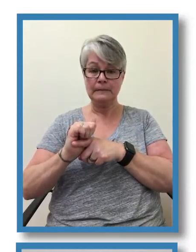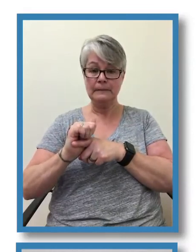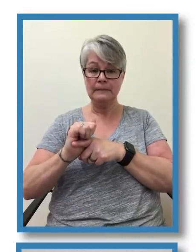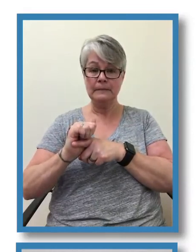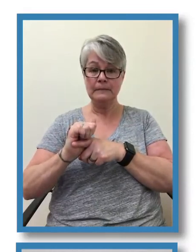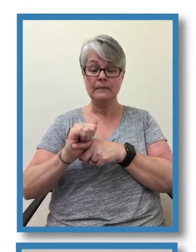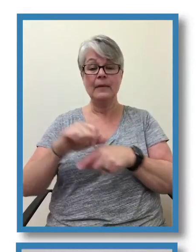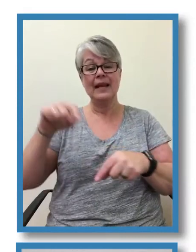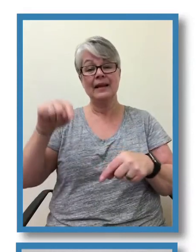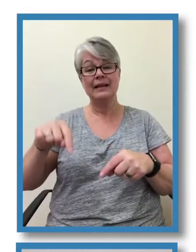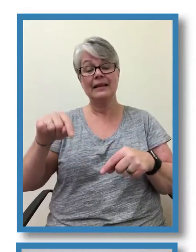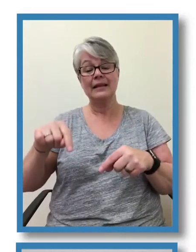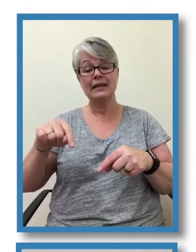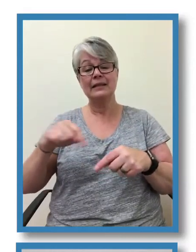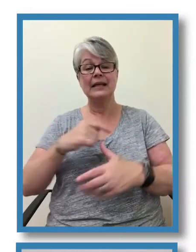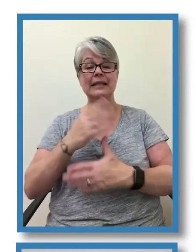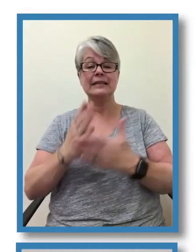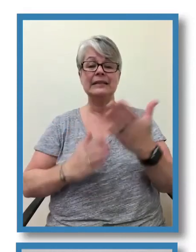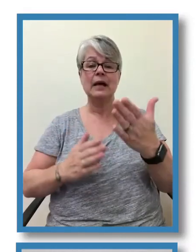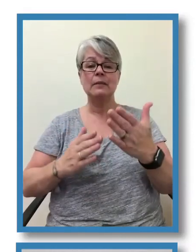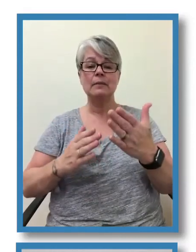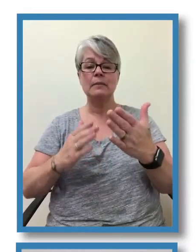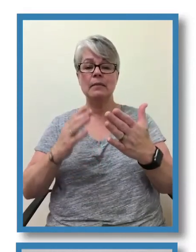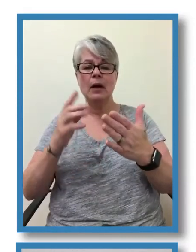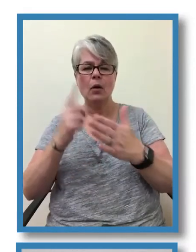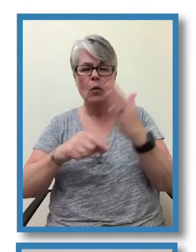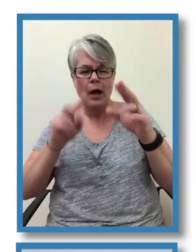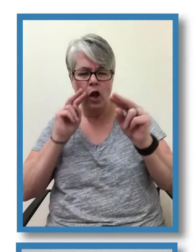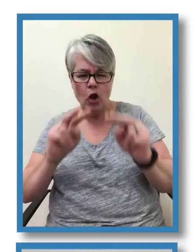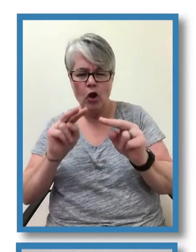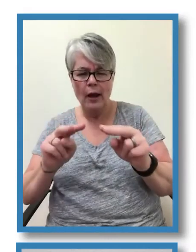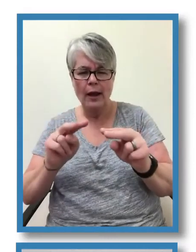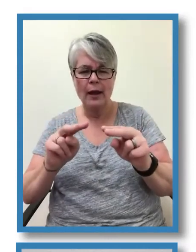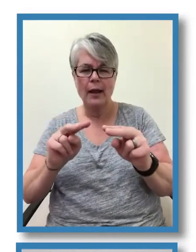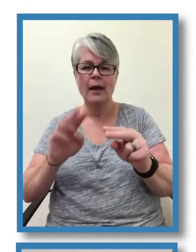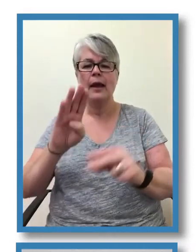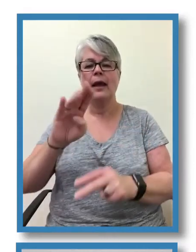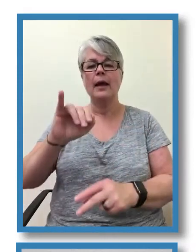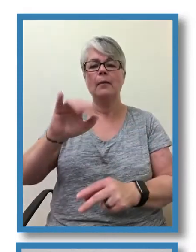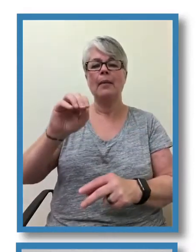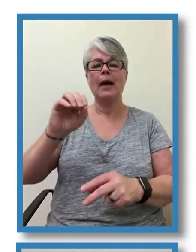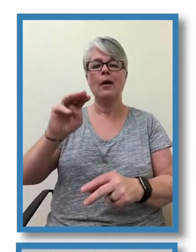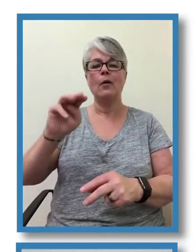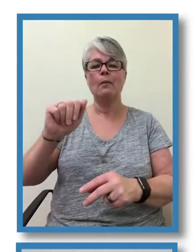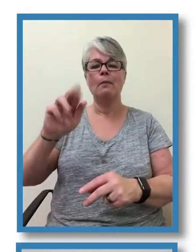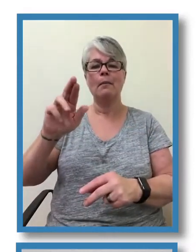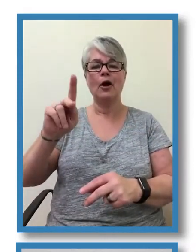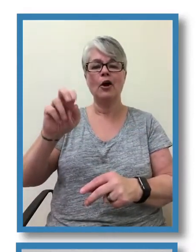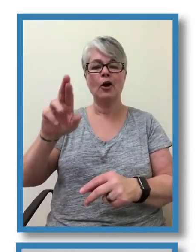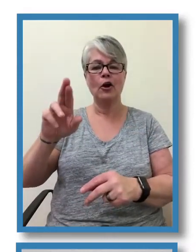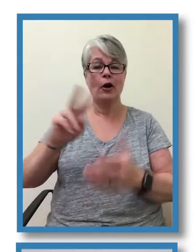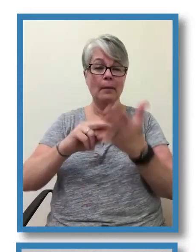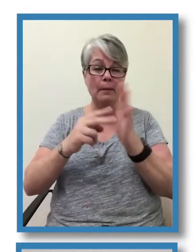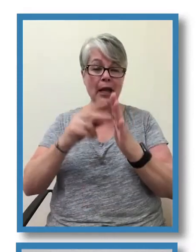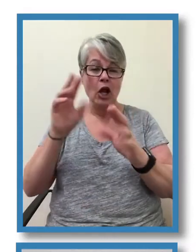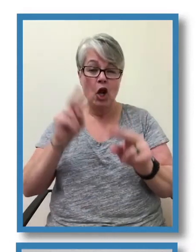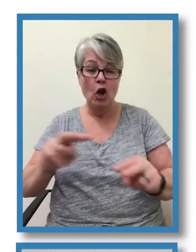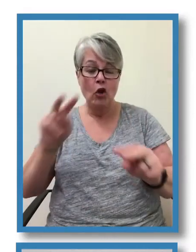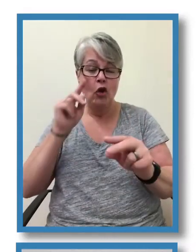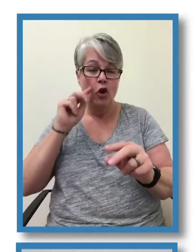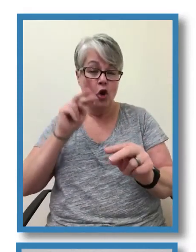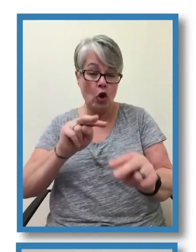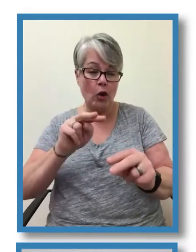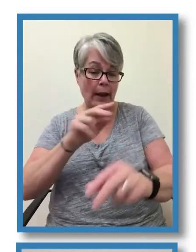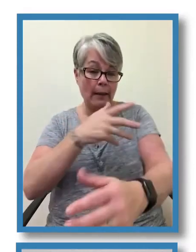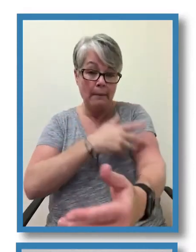or brain changes on an MRI scan that might predict, confirm the diagnosis, but also predict progression in the future.